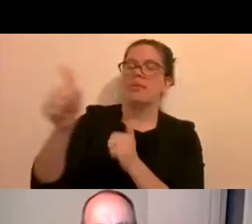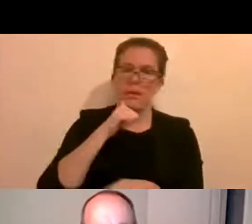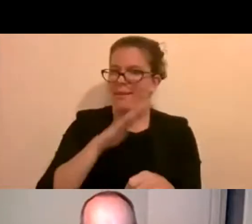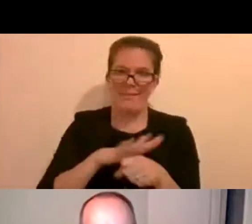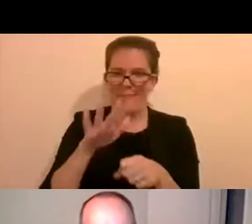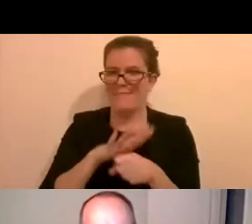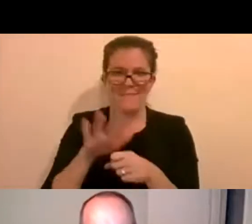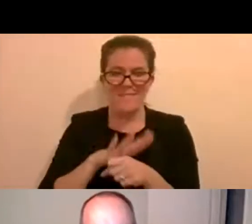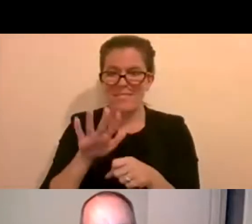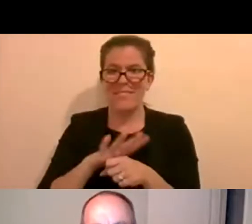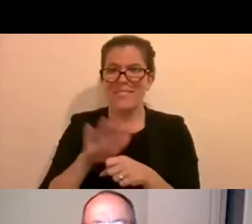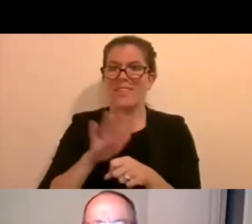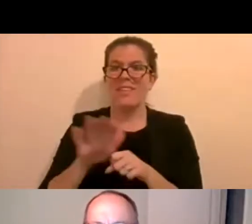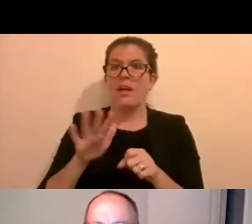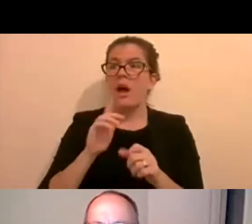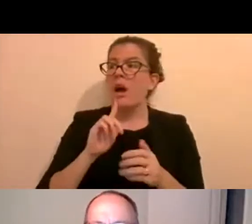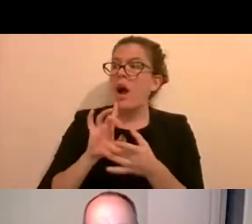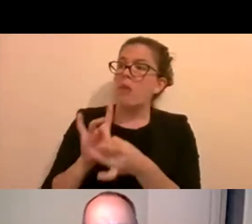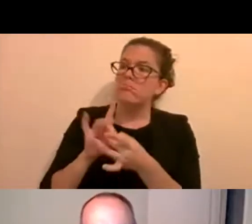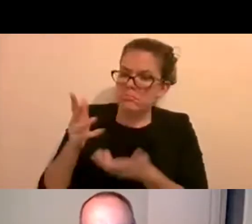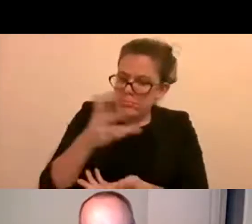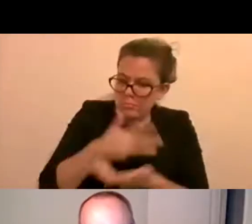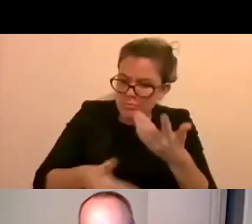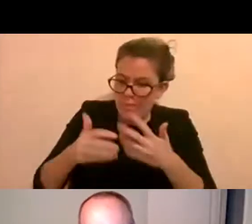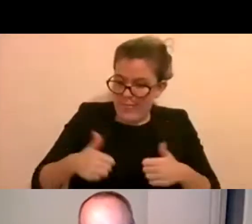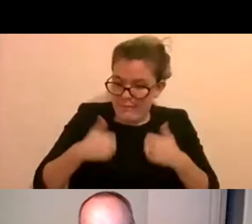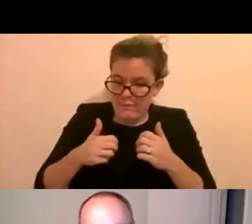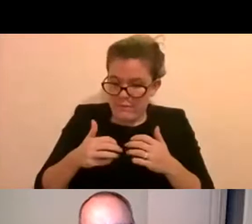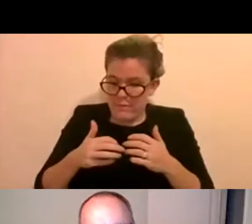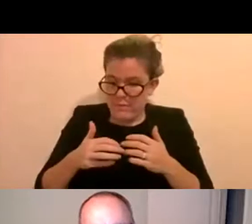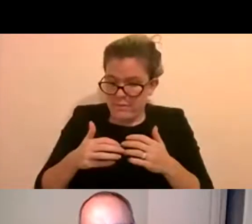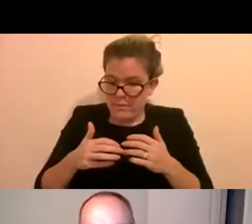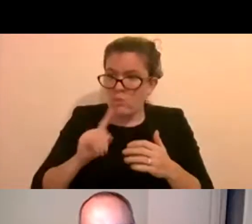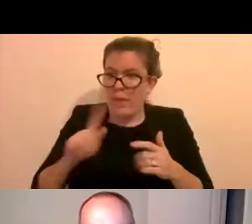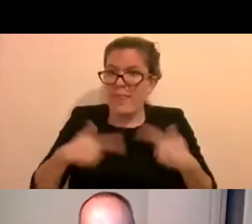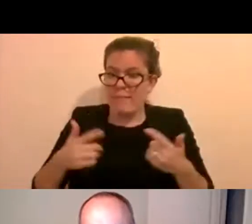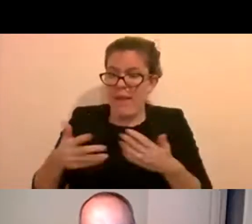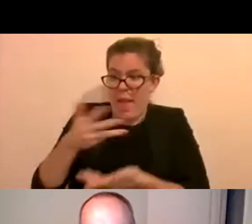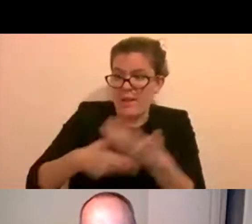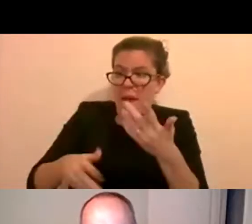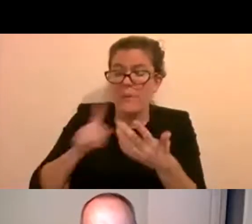That hanging out is important. ASL is a birthright for children with hearing loss.